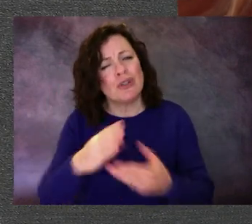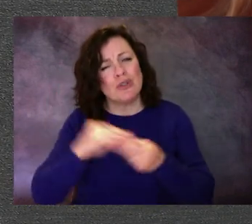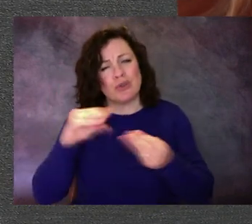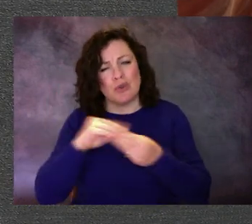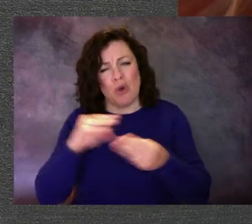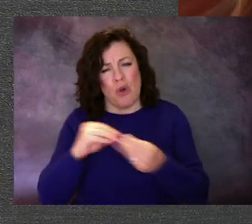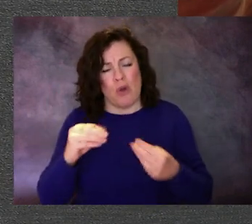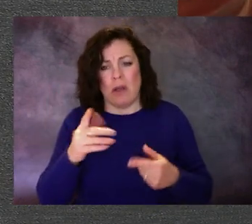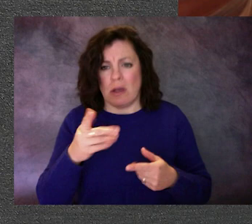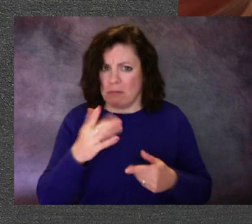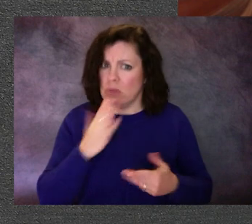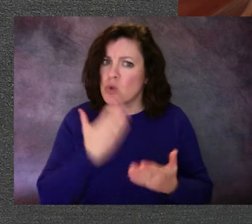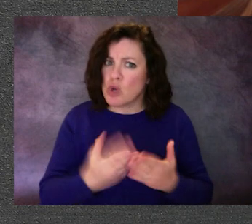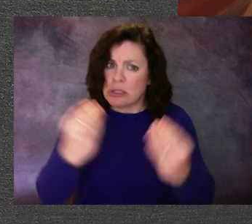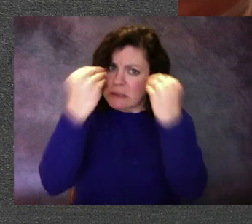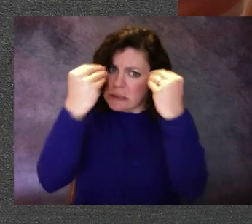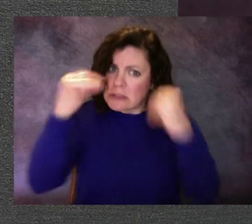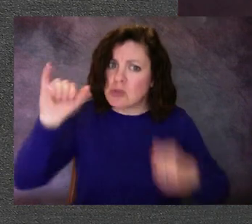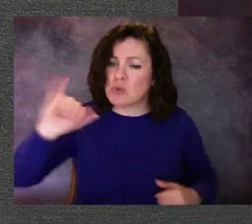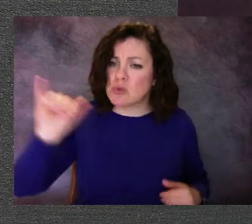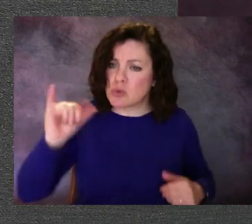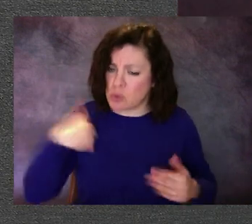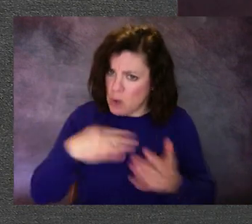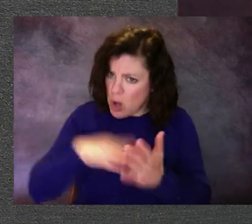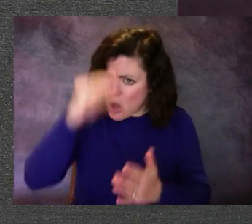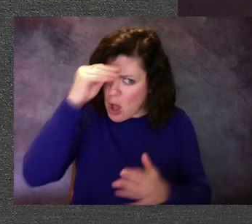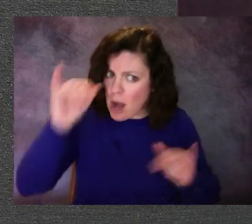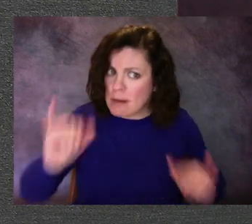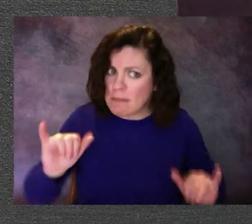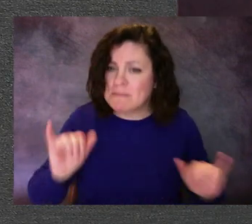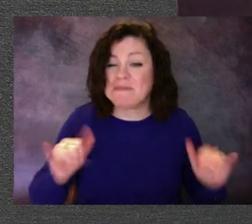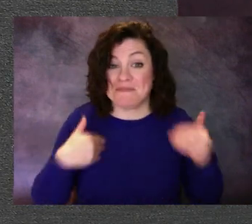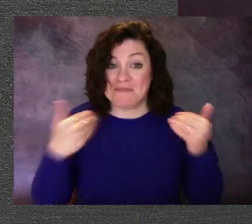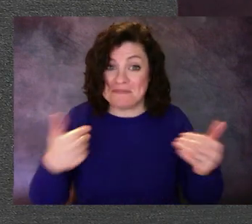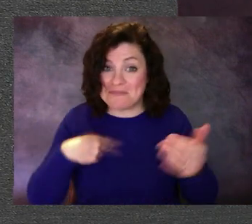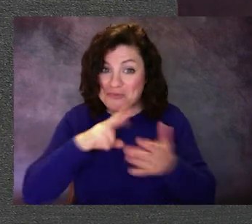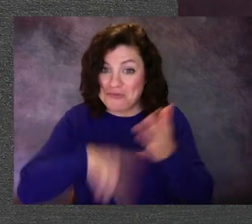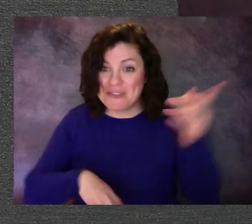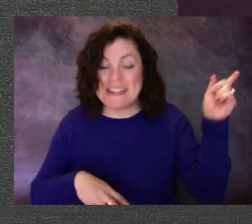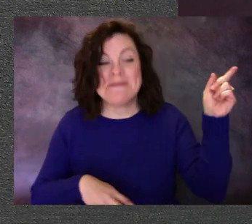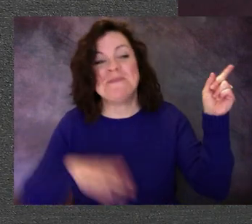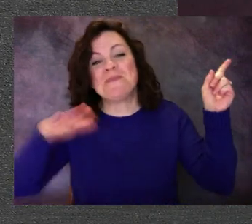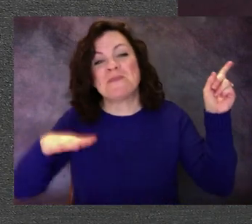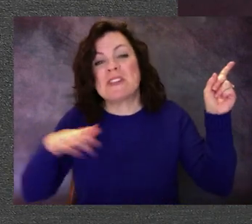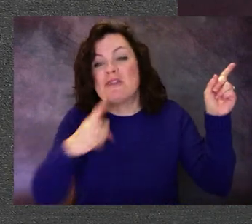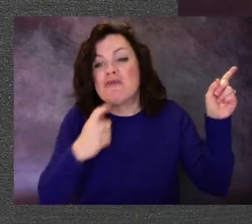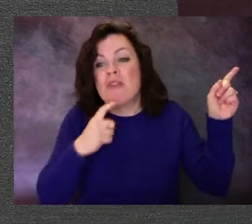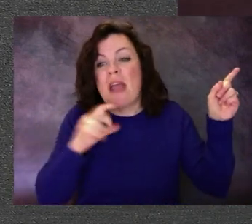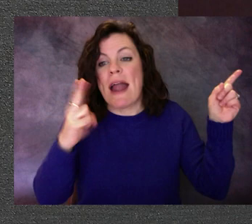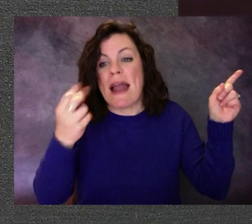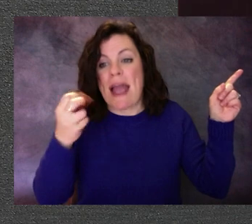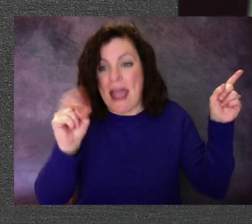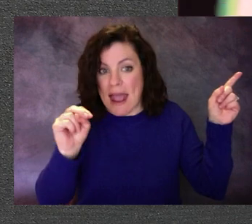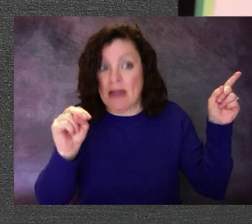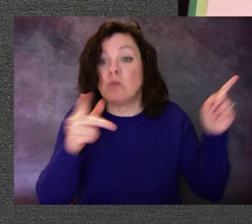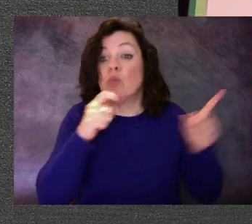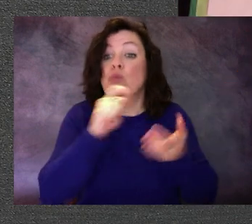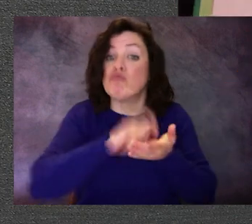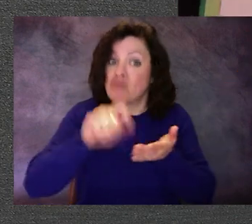end. See if you can figure out what it is. The Little Red Hen, author and illustrator Paul